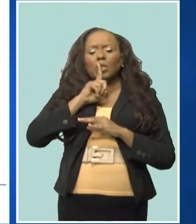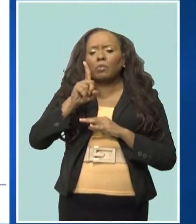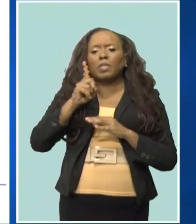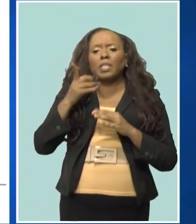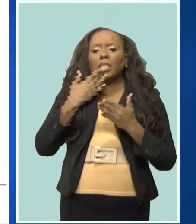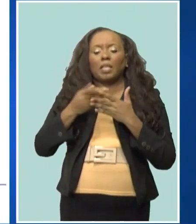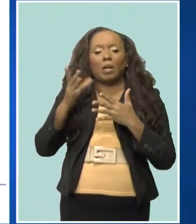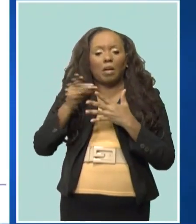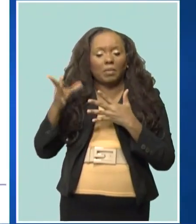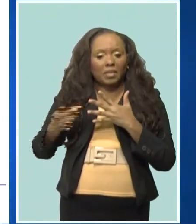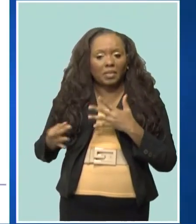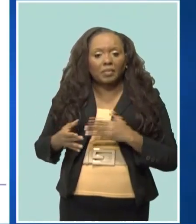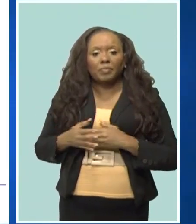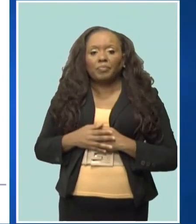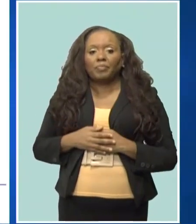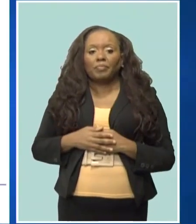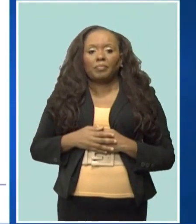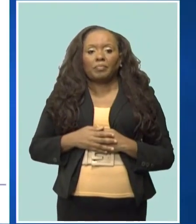team at the ministry would have